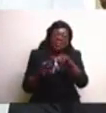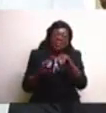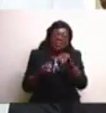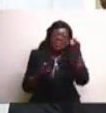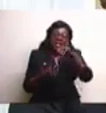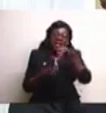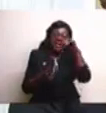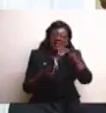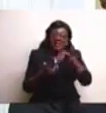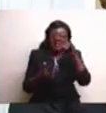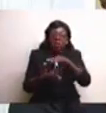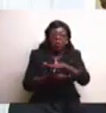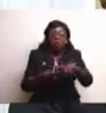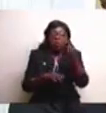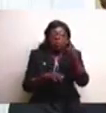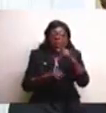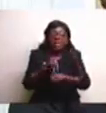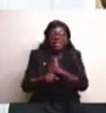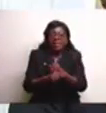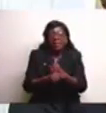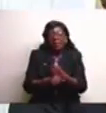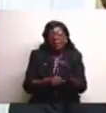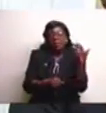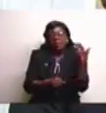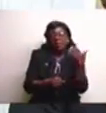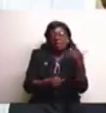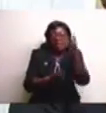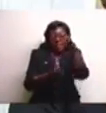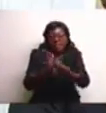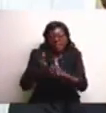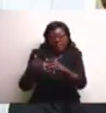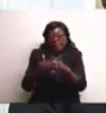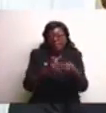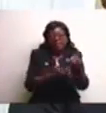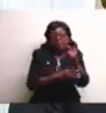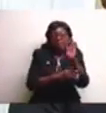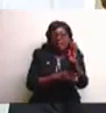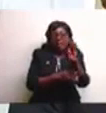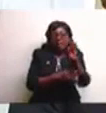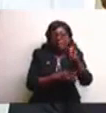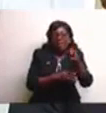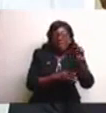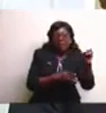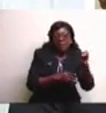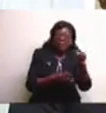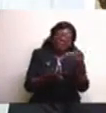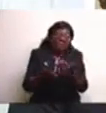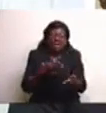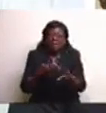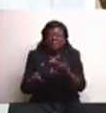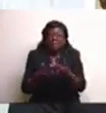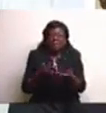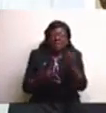elected over a year ago, deputy leader of the Free National Movement. He said, who knows? I said, very soon you might be deputy